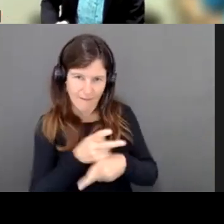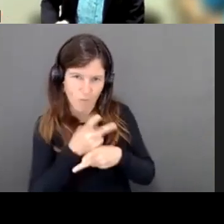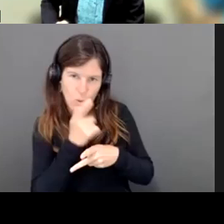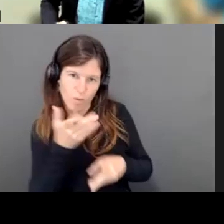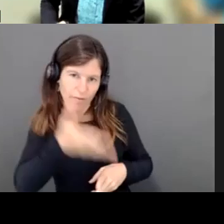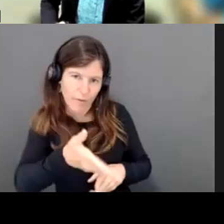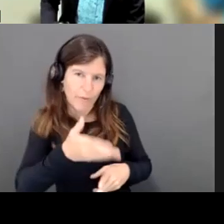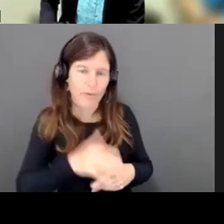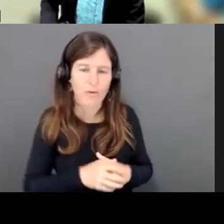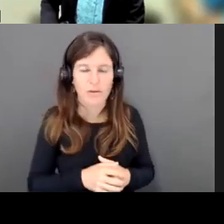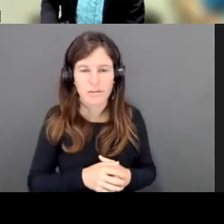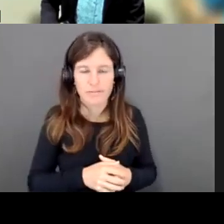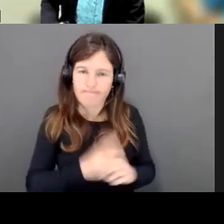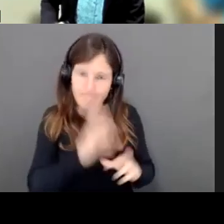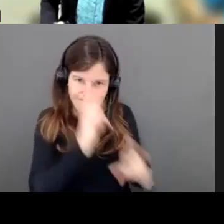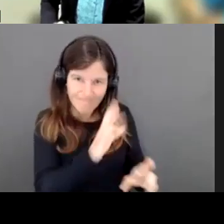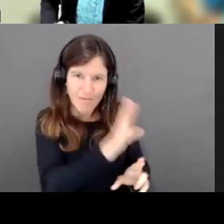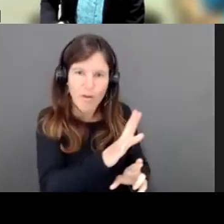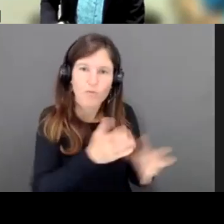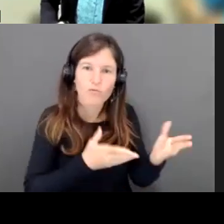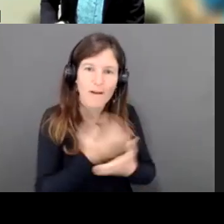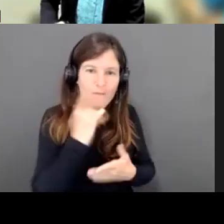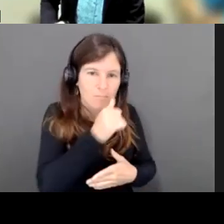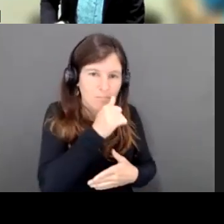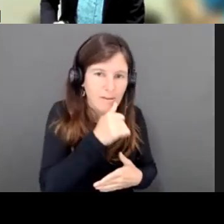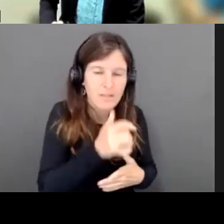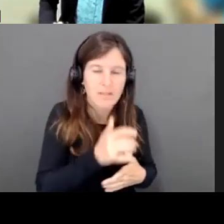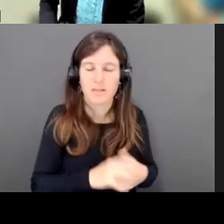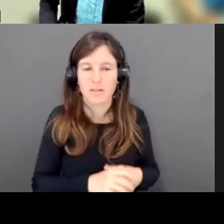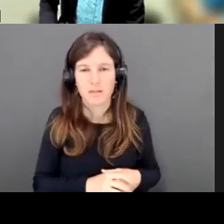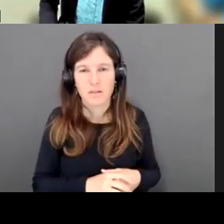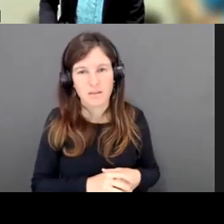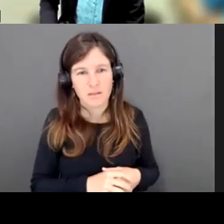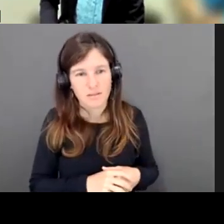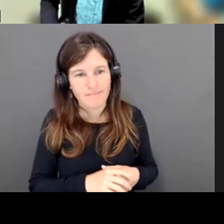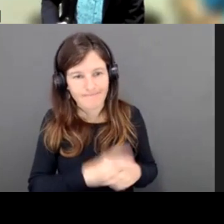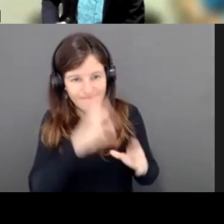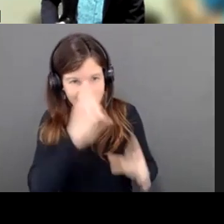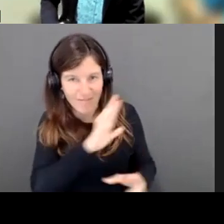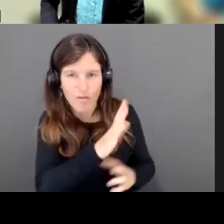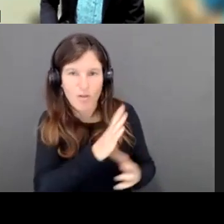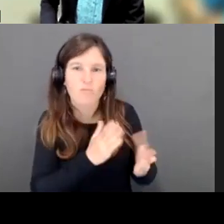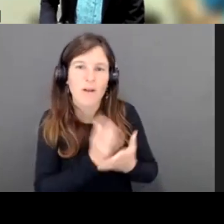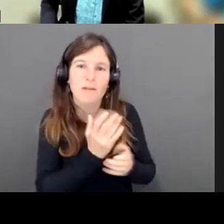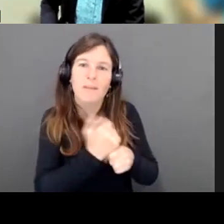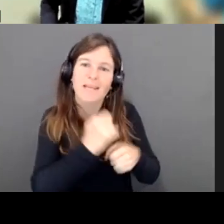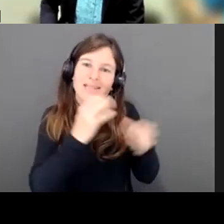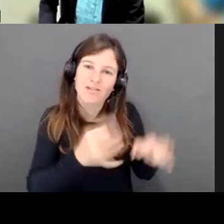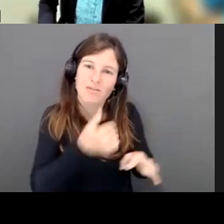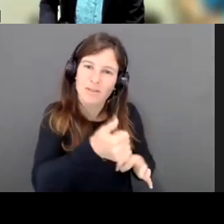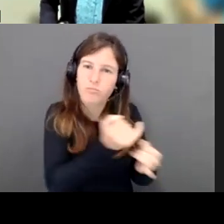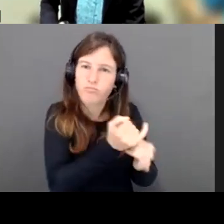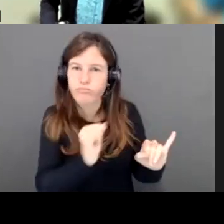autonomous decision making. So allowing them to determine for themselves what the right decision is. And so if we think back of the case of